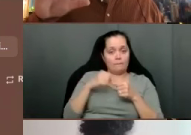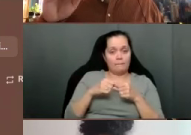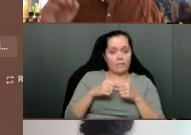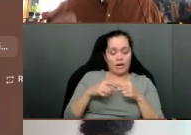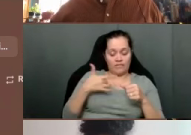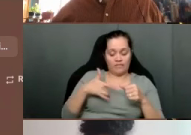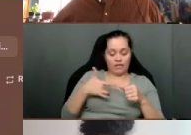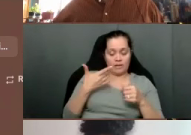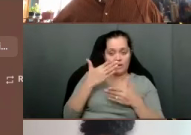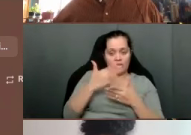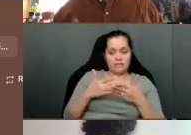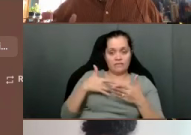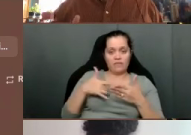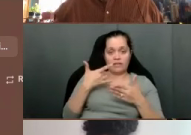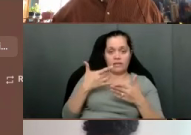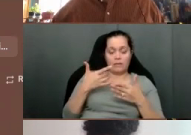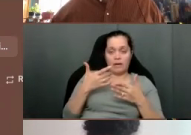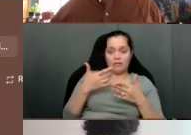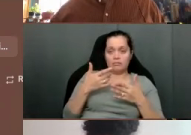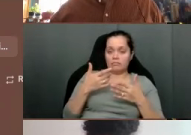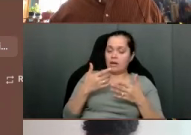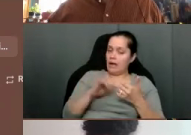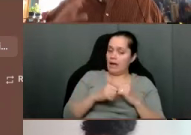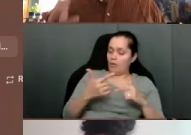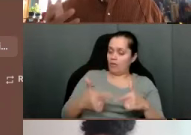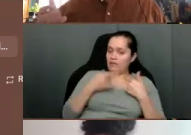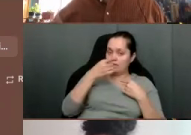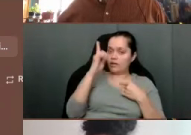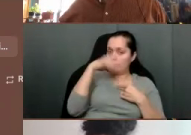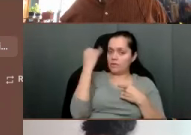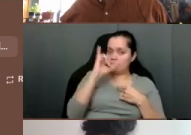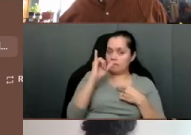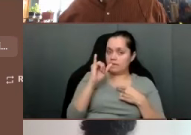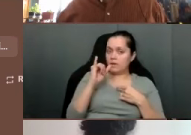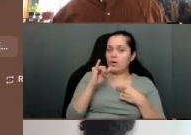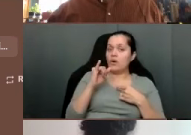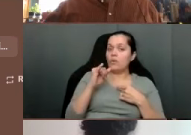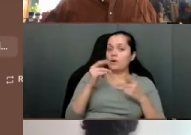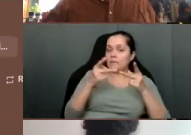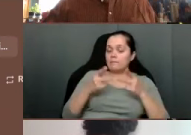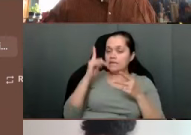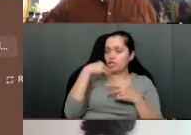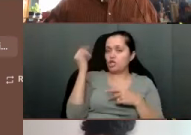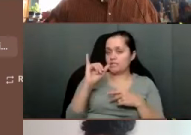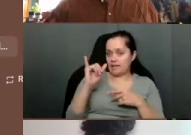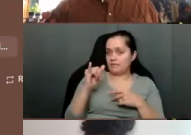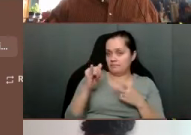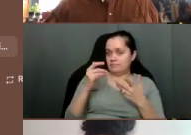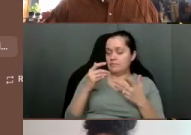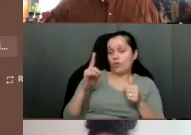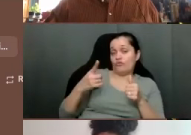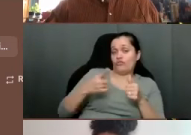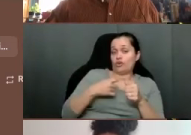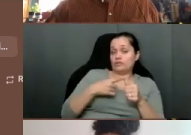sense, some sense about, yeah, how living there would be, what this place is like. So her first thing